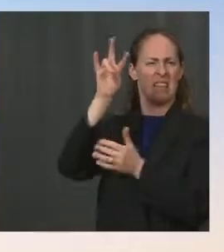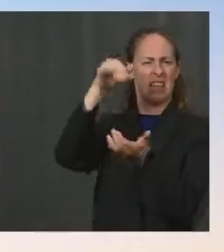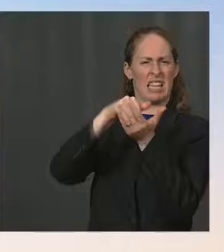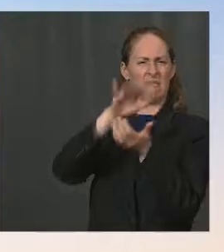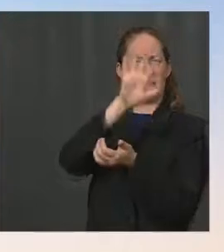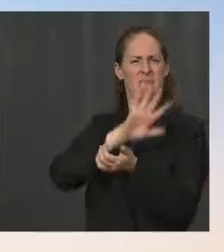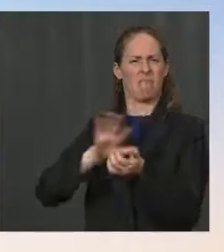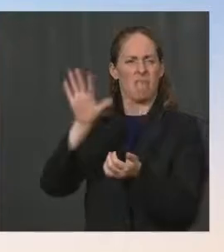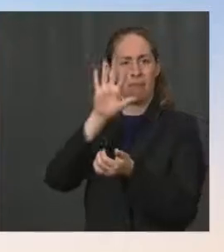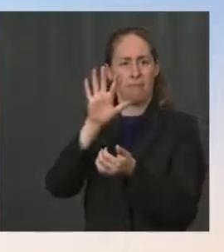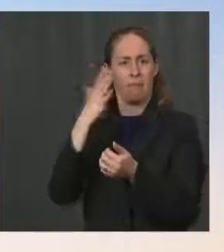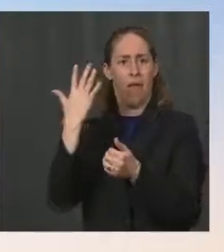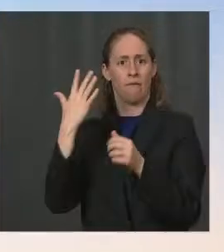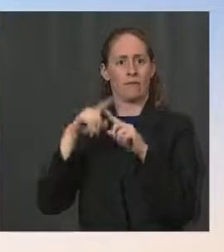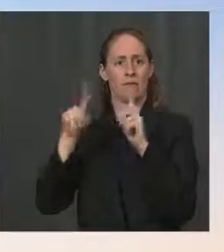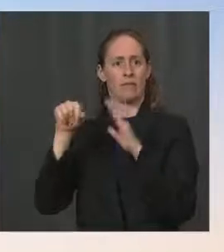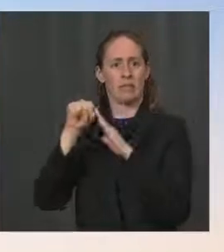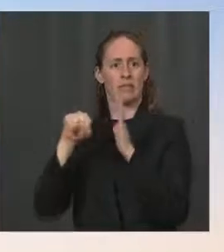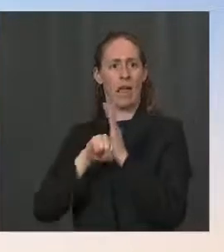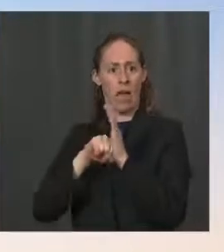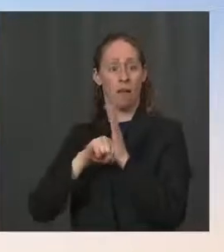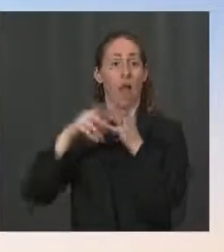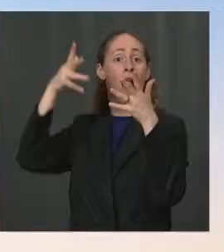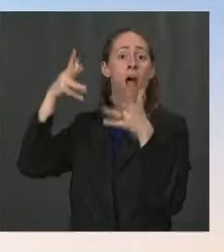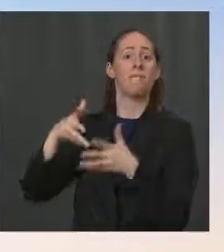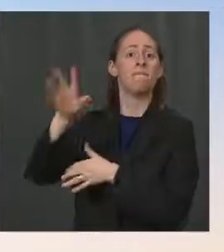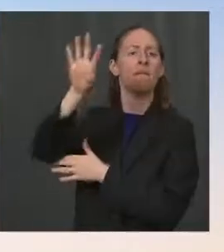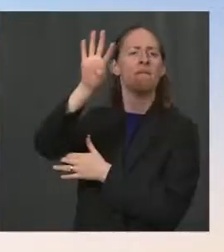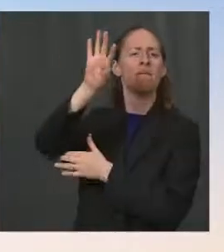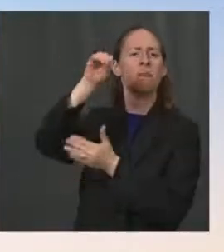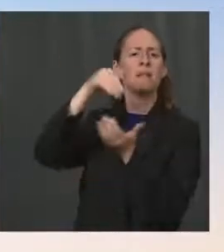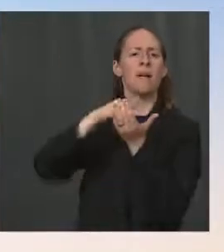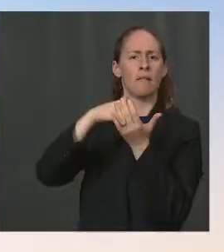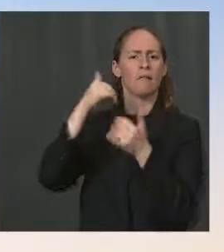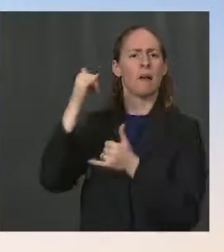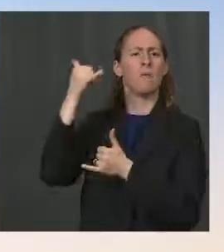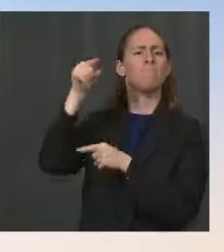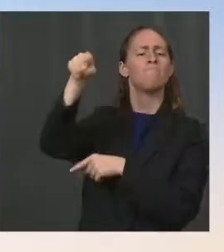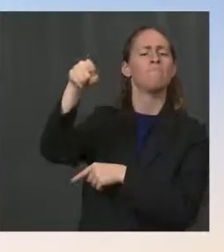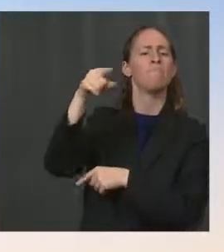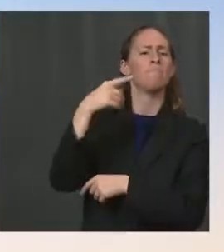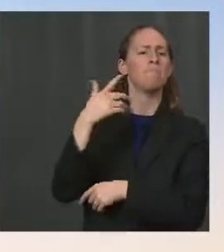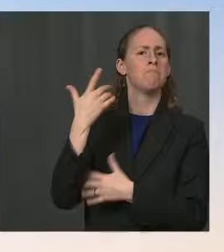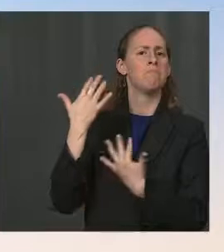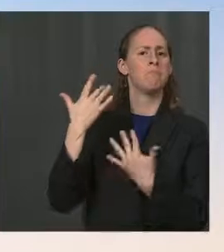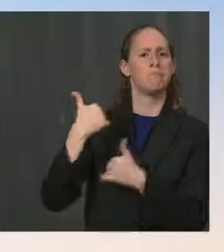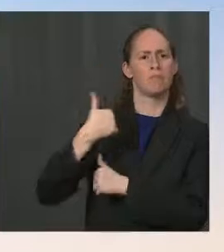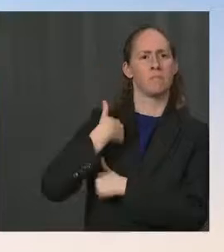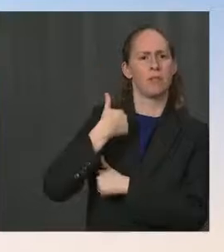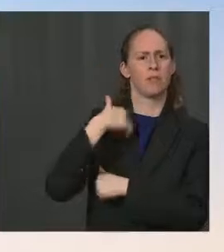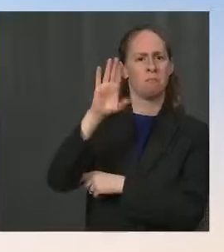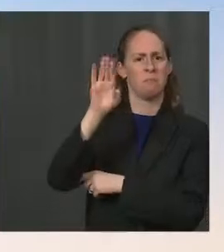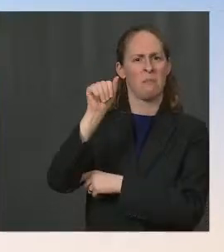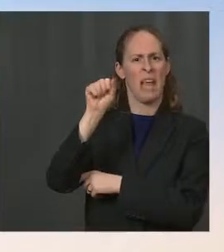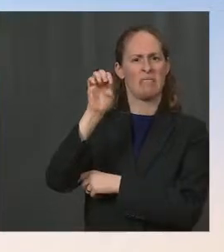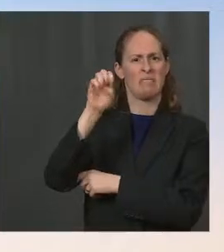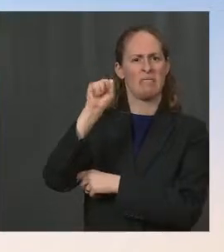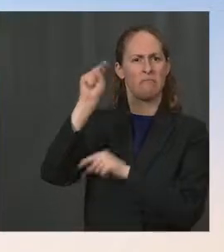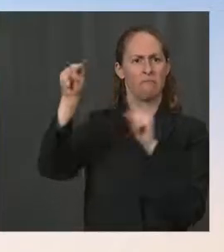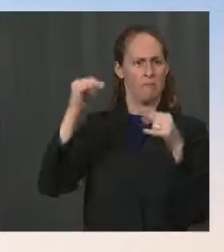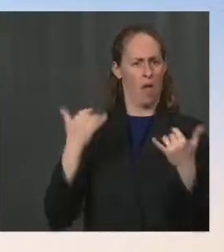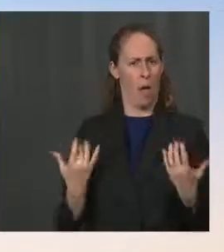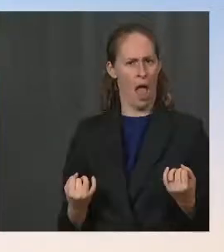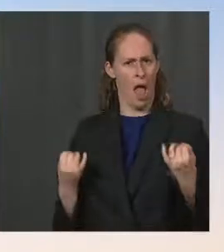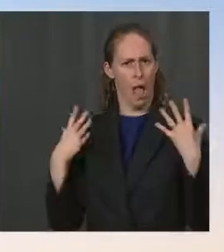40,000 remain at bases overseas. Curious how many of those Afghan evacuees have other countries committed